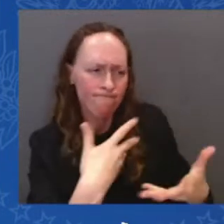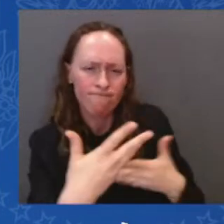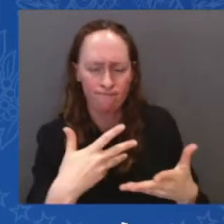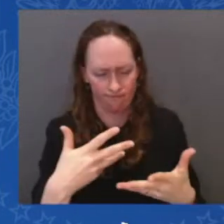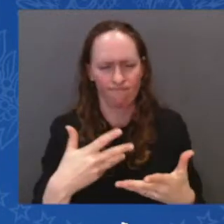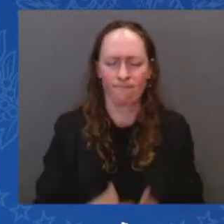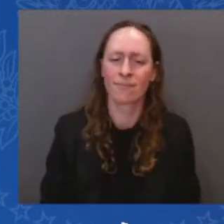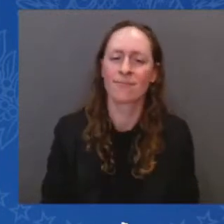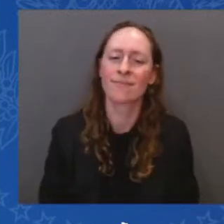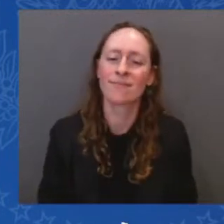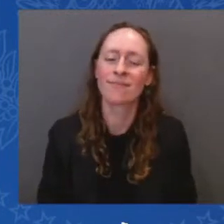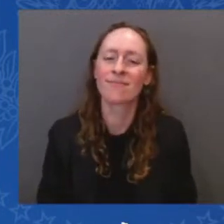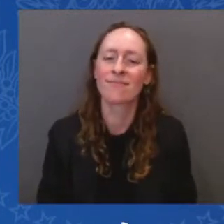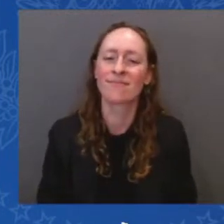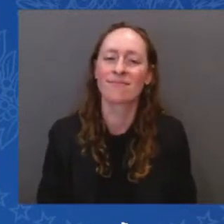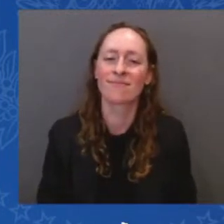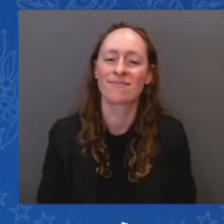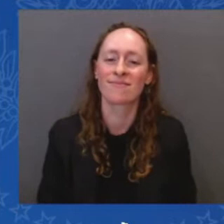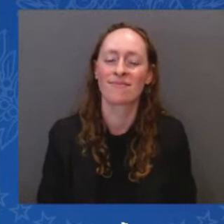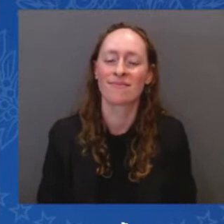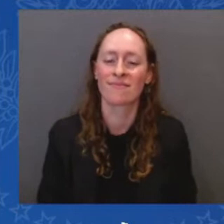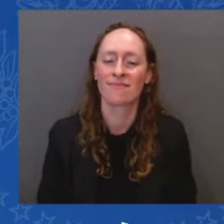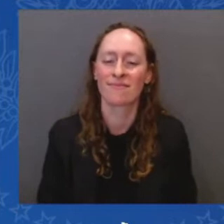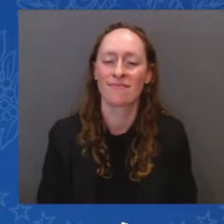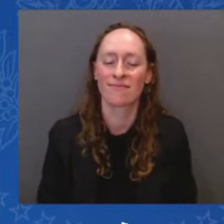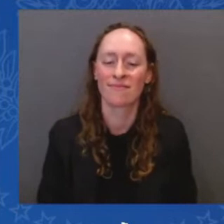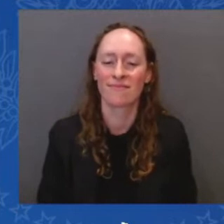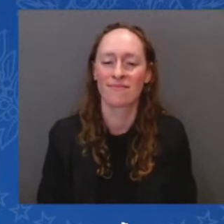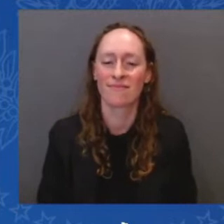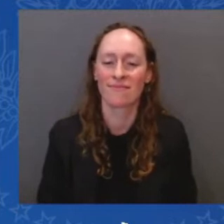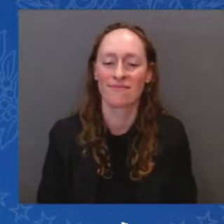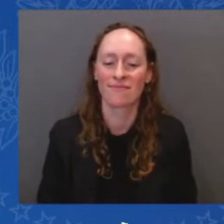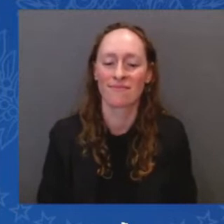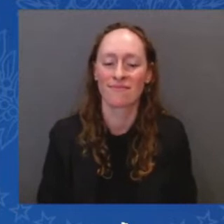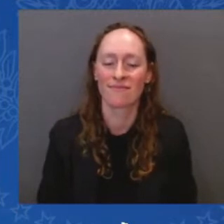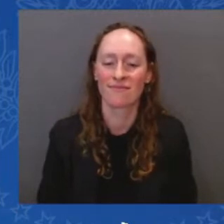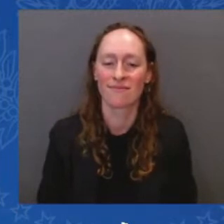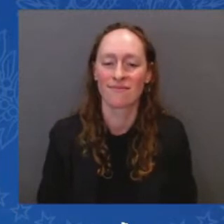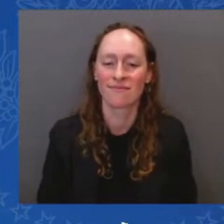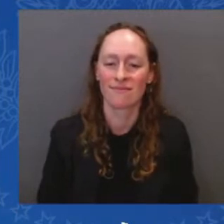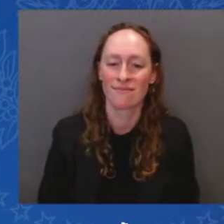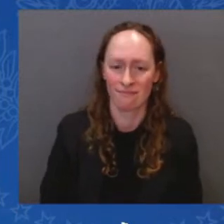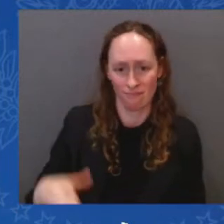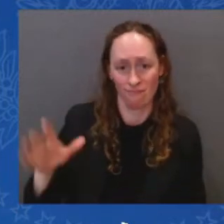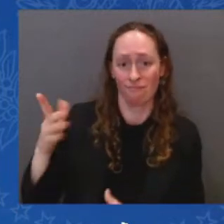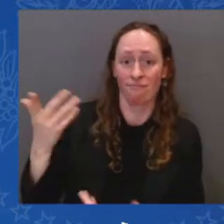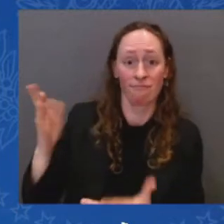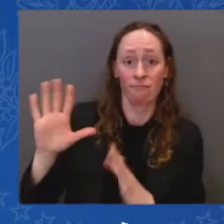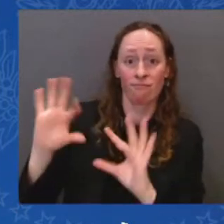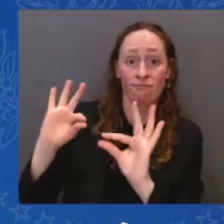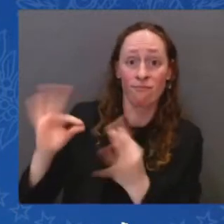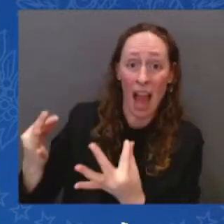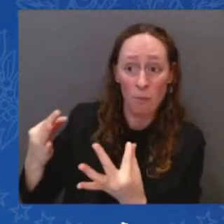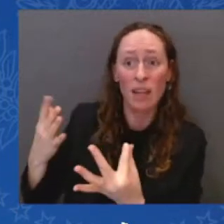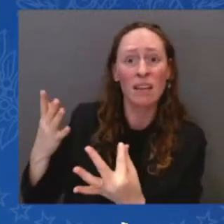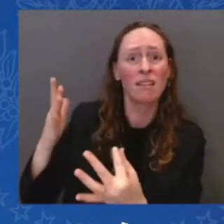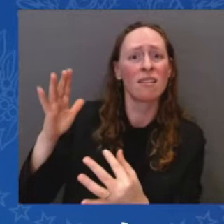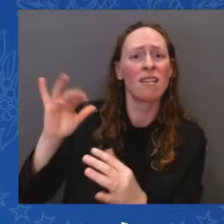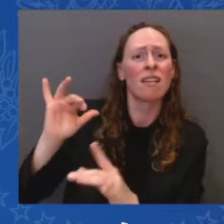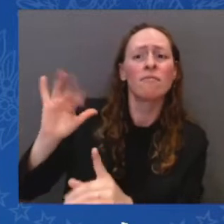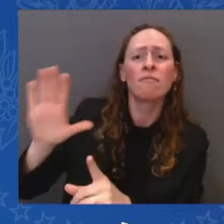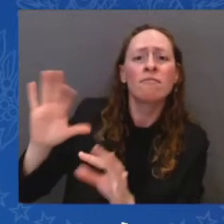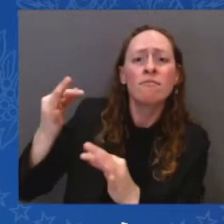service. And General Milley's own life of service would not have been possible without his outstanding